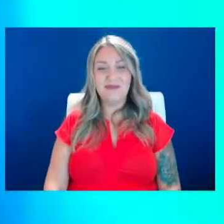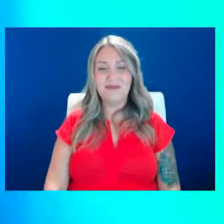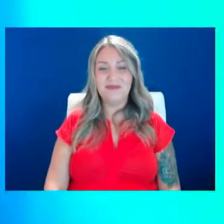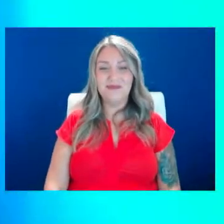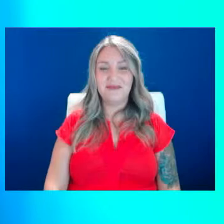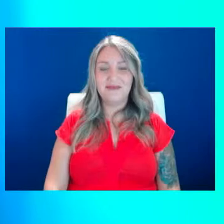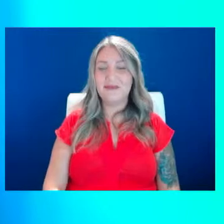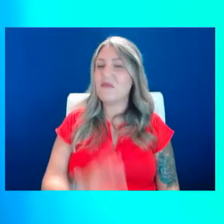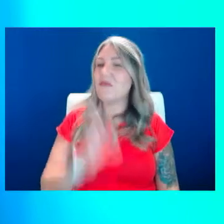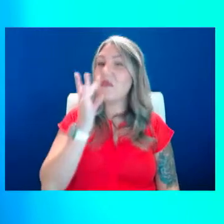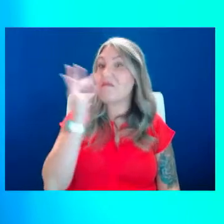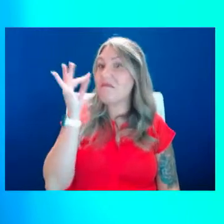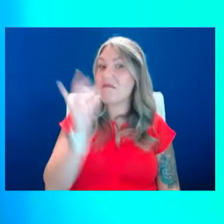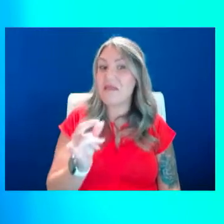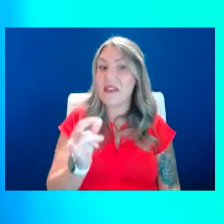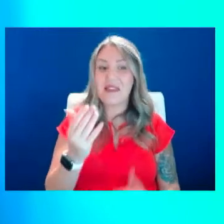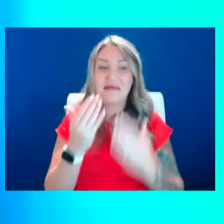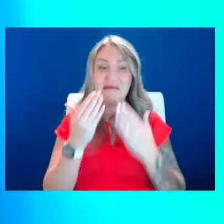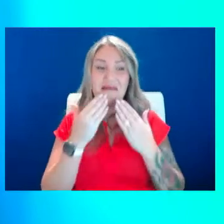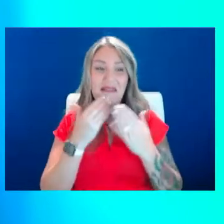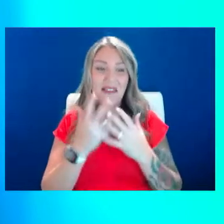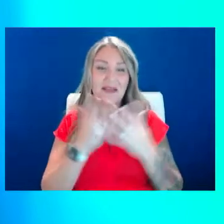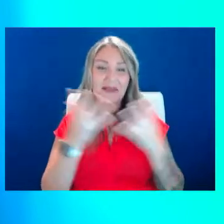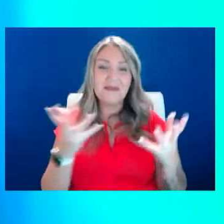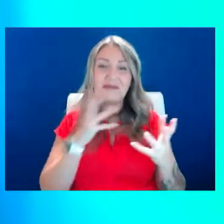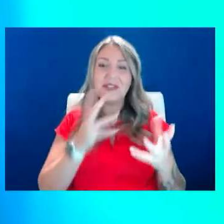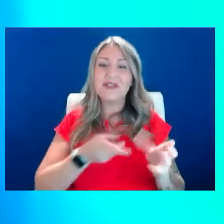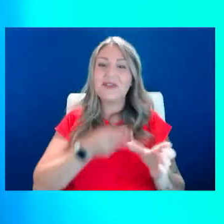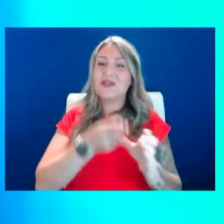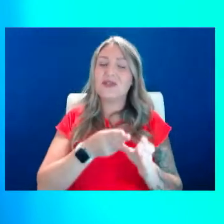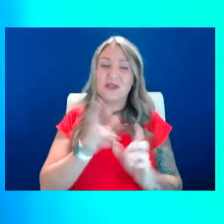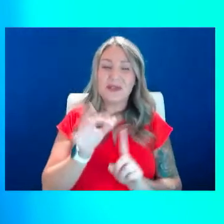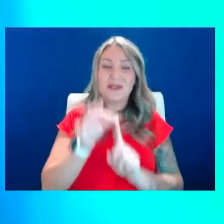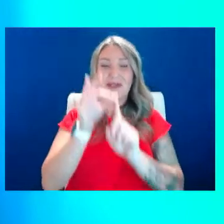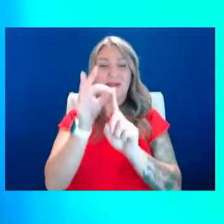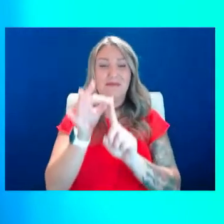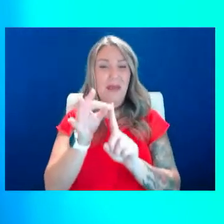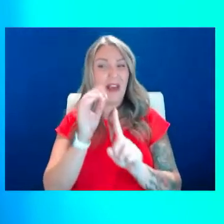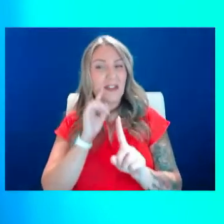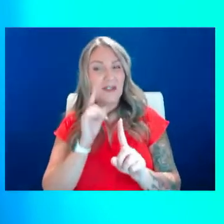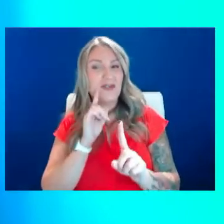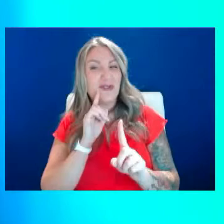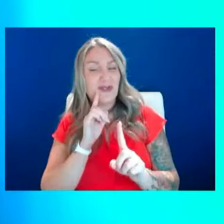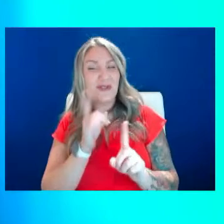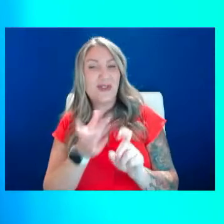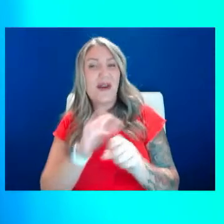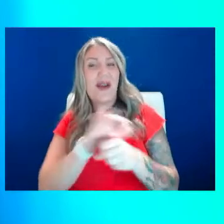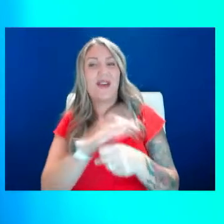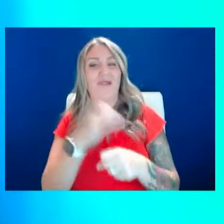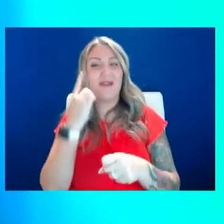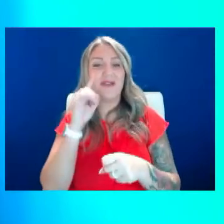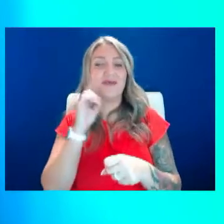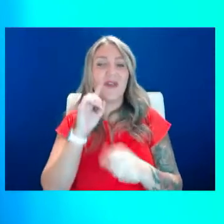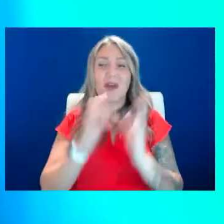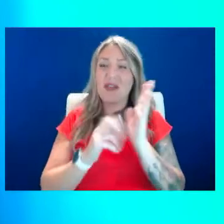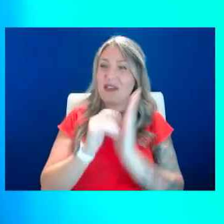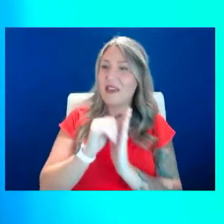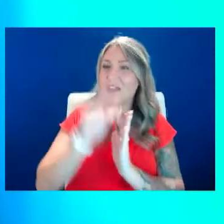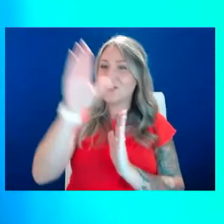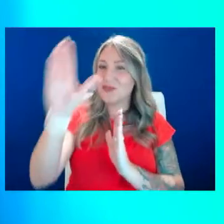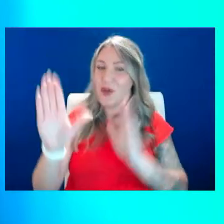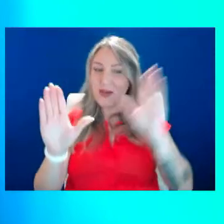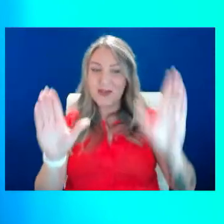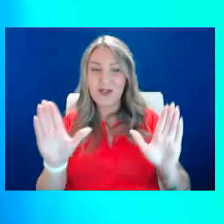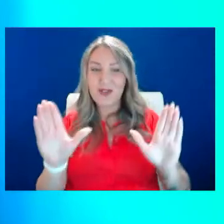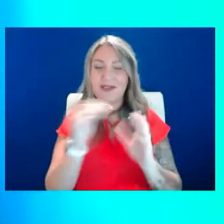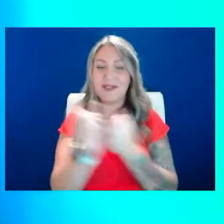Looks delish. Thank you so much for joining us for our special coverage of the Coast to Coast for Cancer ride. Good luck and safe travel to all of